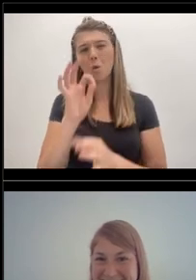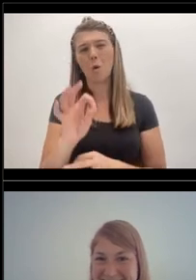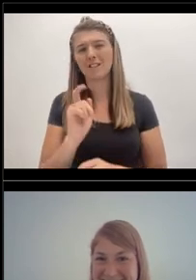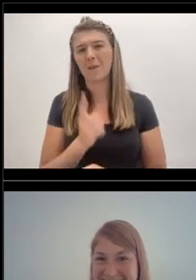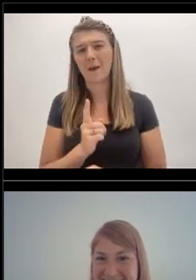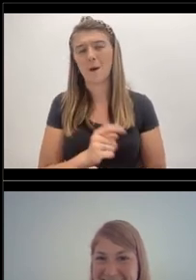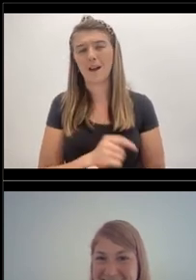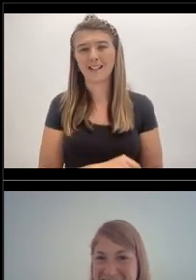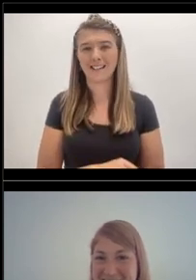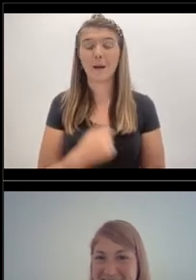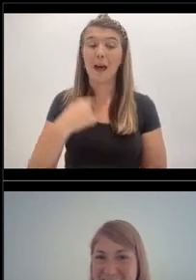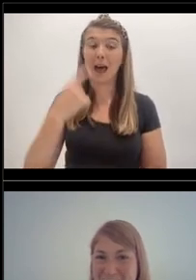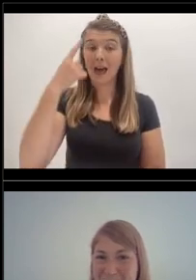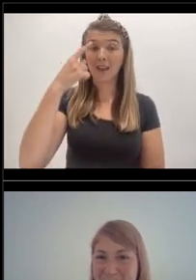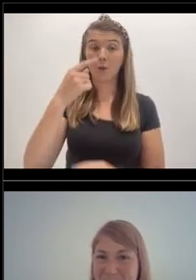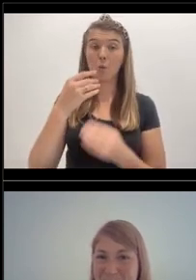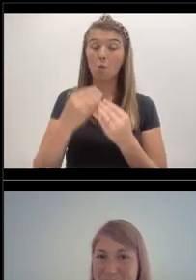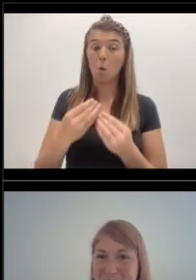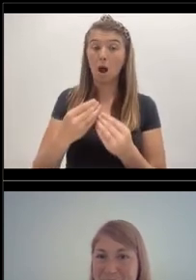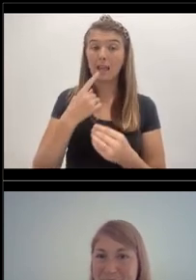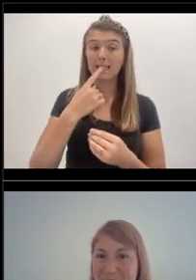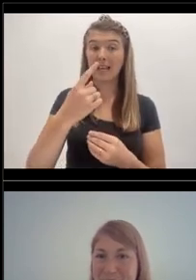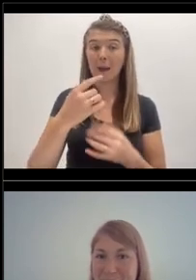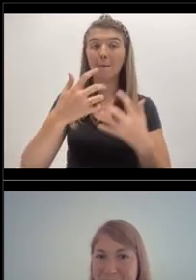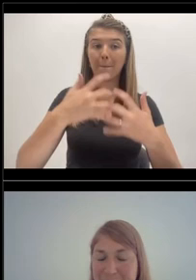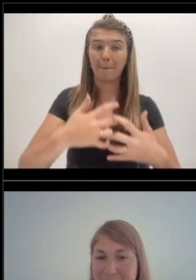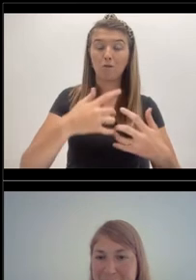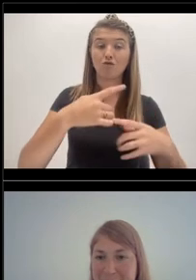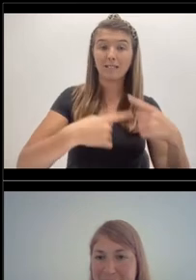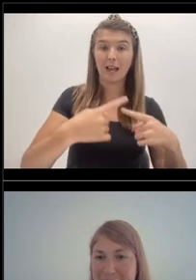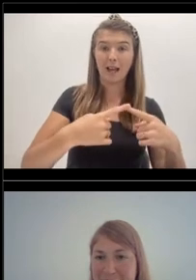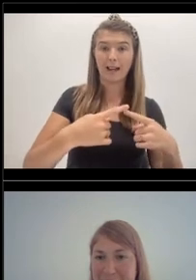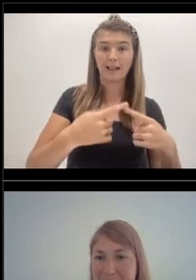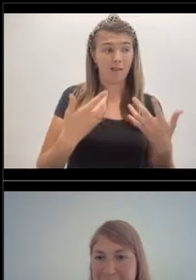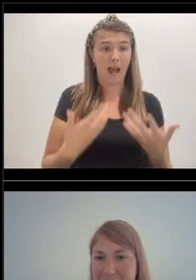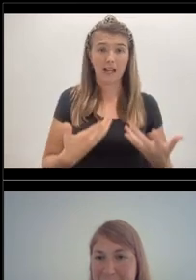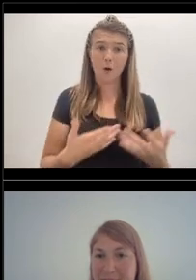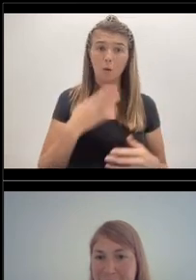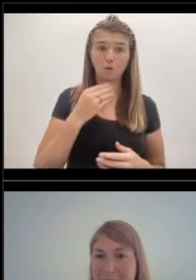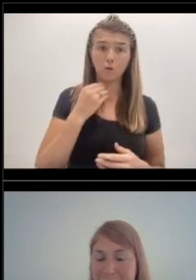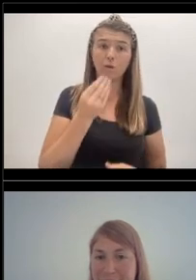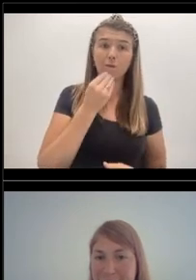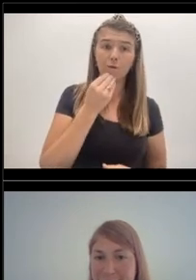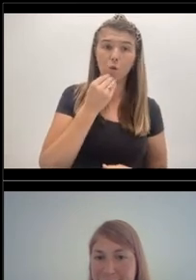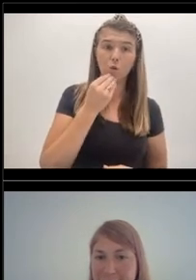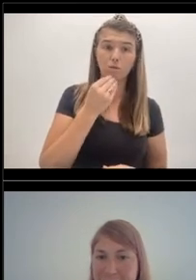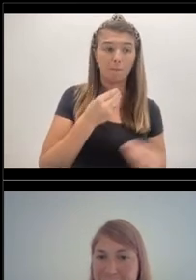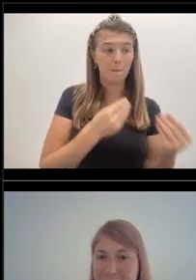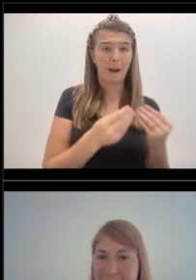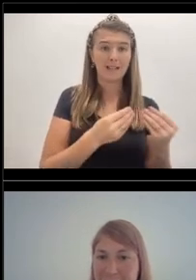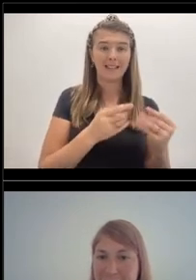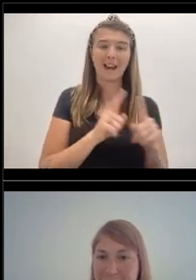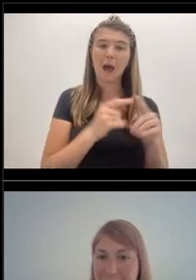Sorry, I just think it's worth noting mechanical recycling is employed now for food grade plastics. You know, your milk bottles